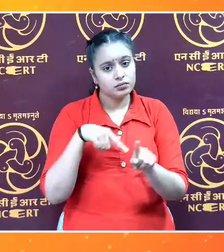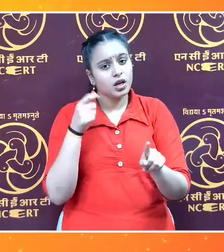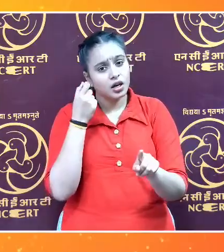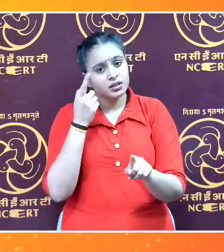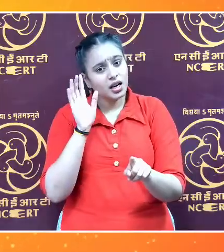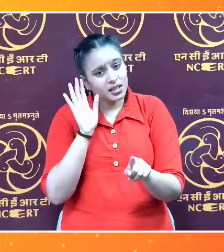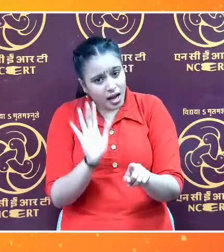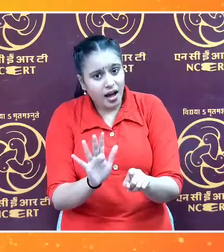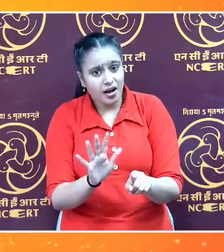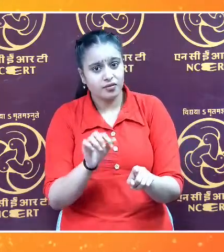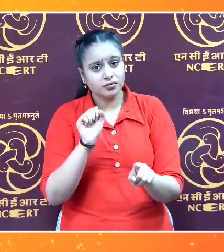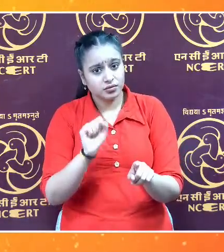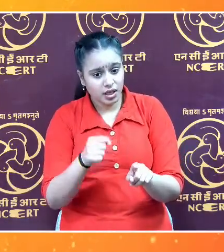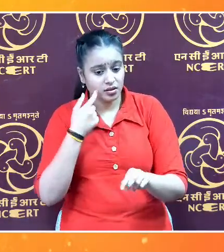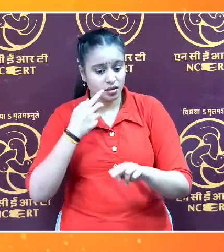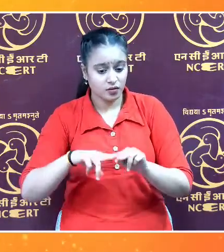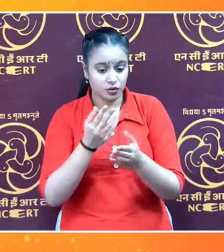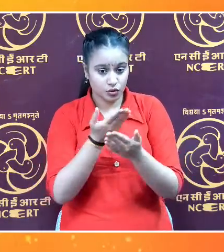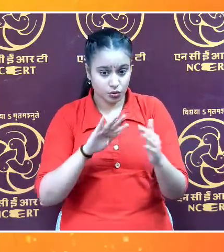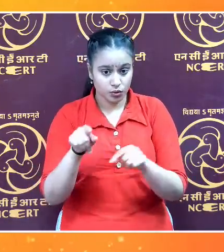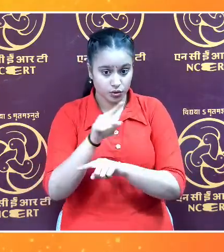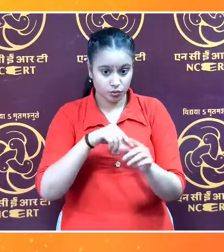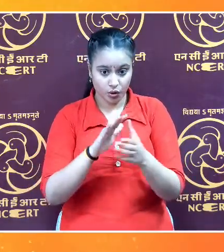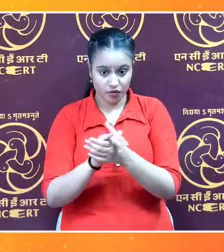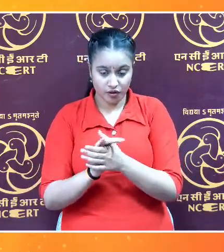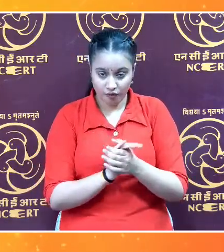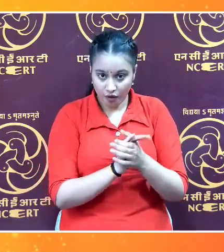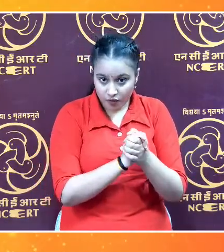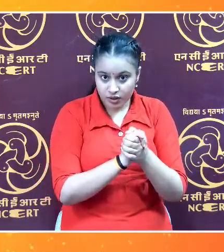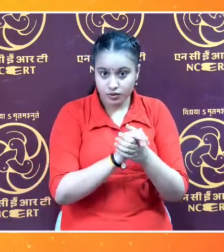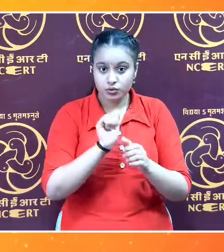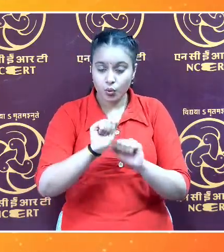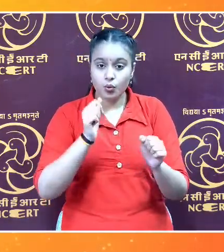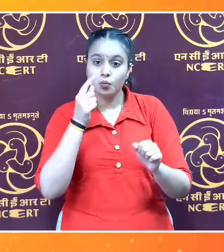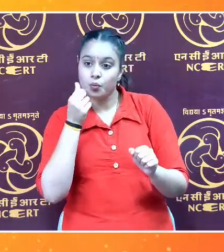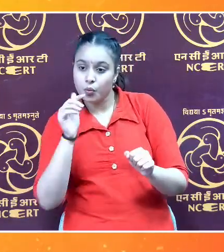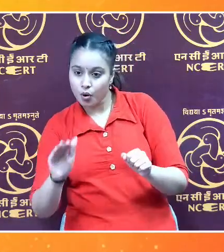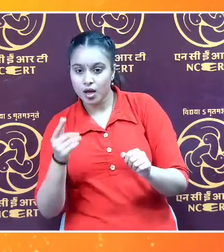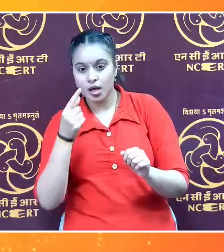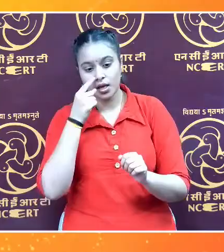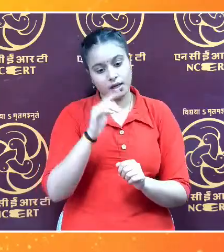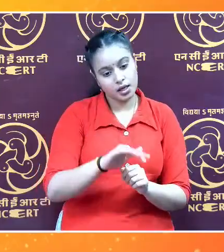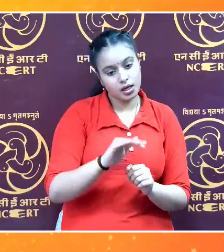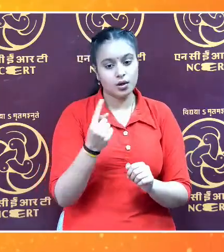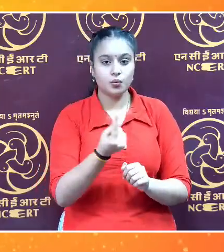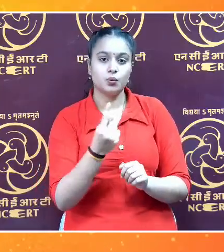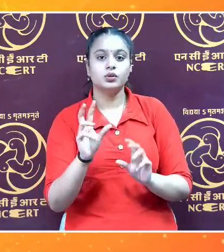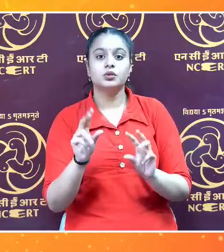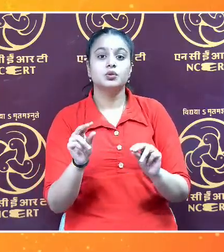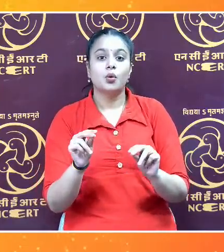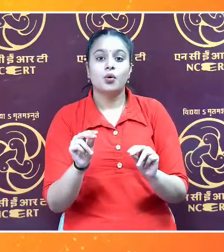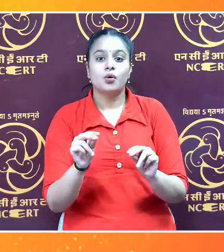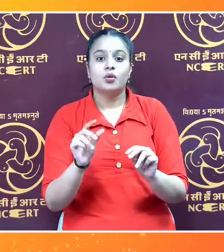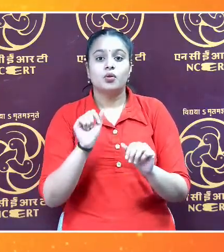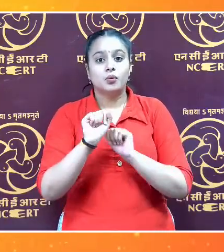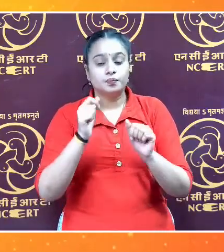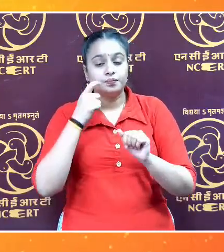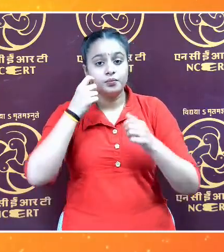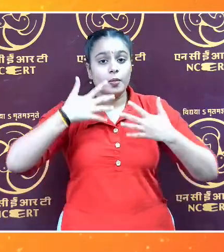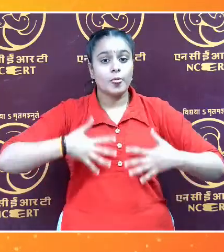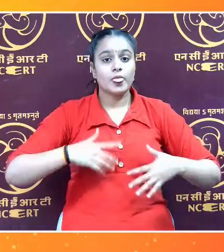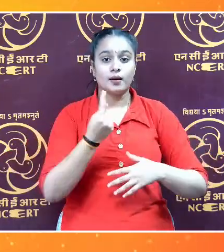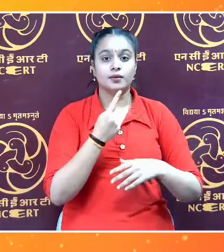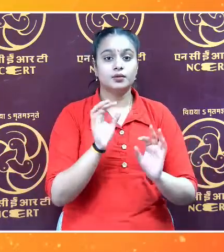it is not only that children, you can have friends with only your boys and girls who are there in the class. It is not only humans, but